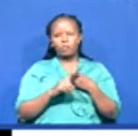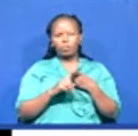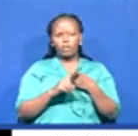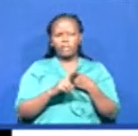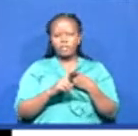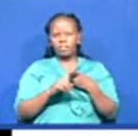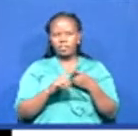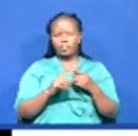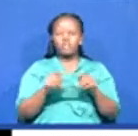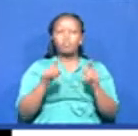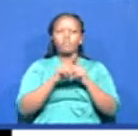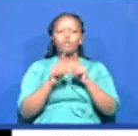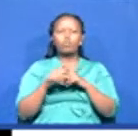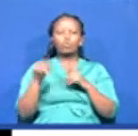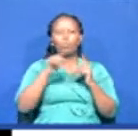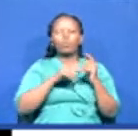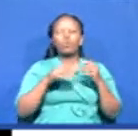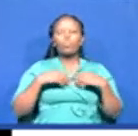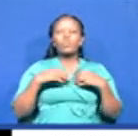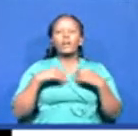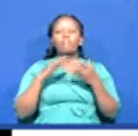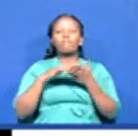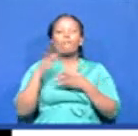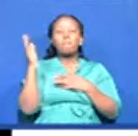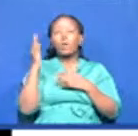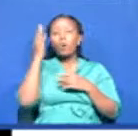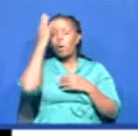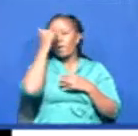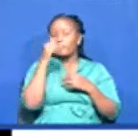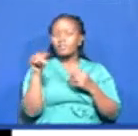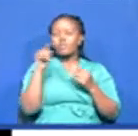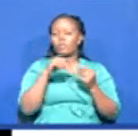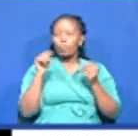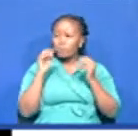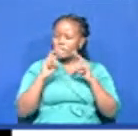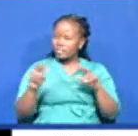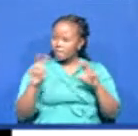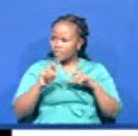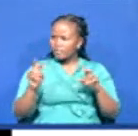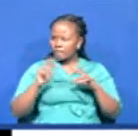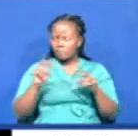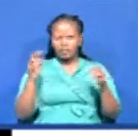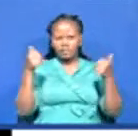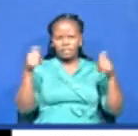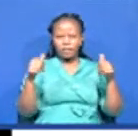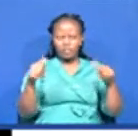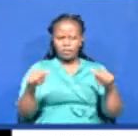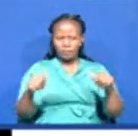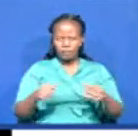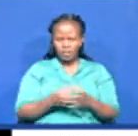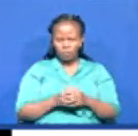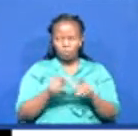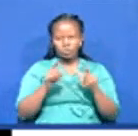Kenya, 628 billion. Perhaps because we've not done our study, we are standing at 100, at 1,000.